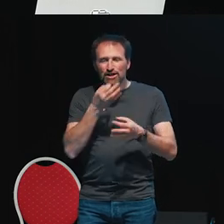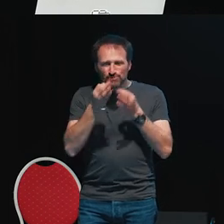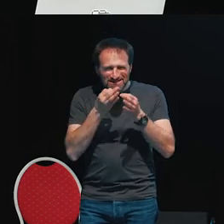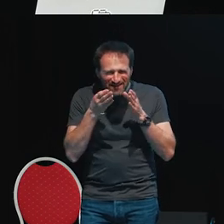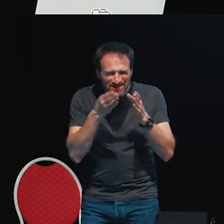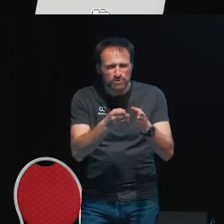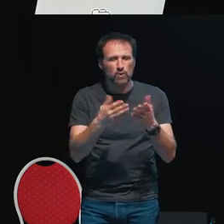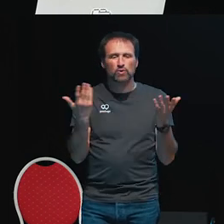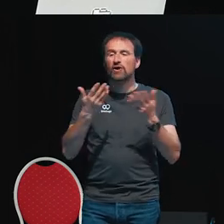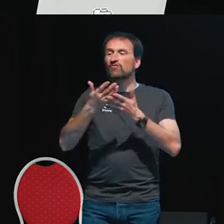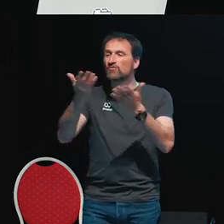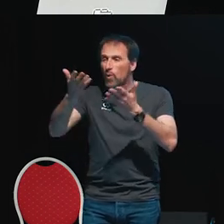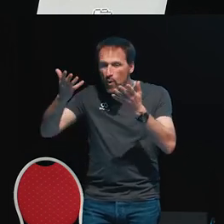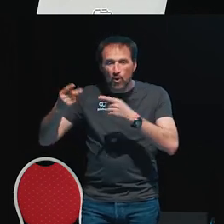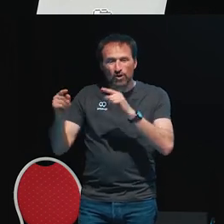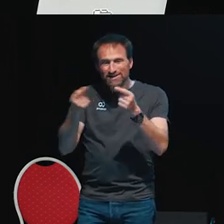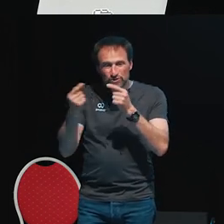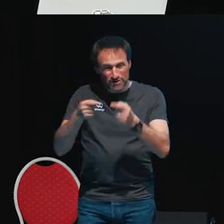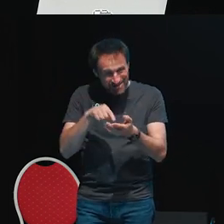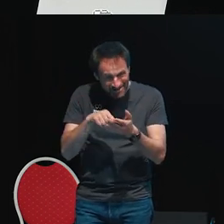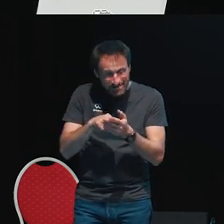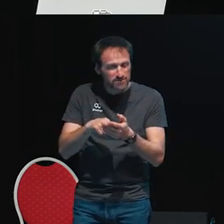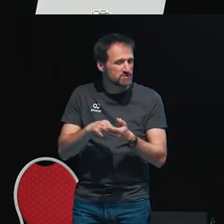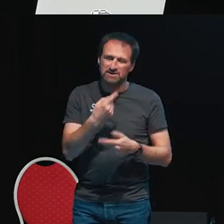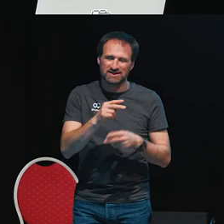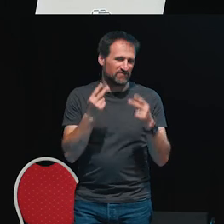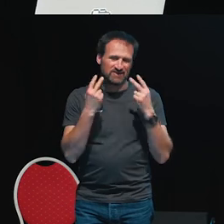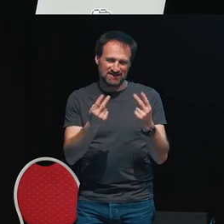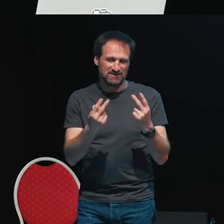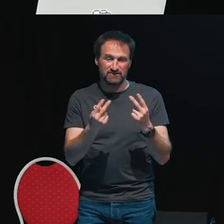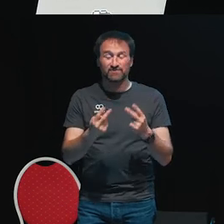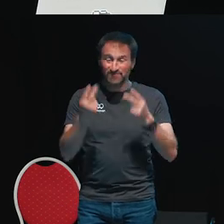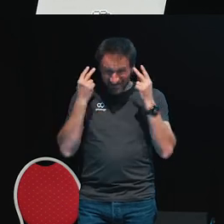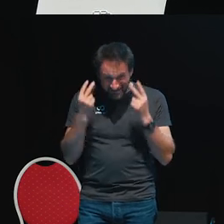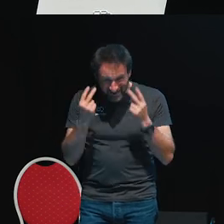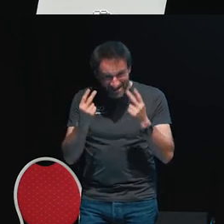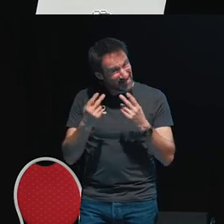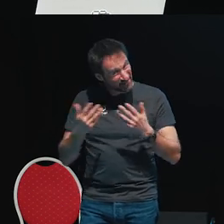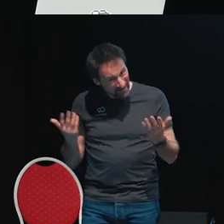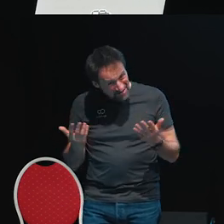that discussion happened is less important. The more important part is that